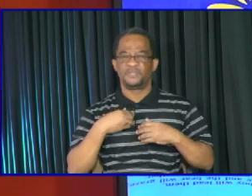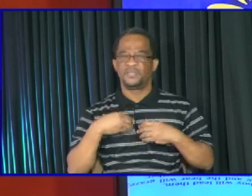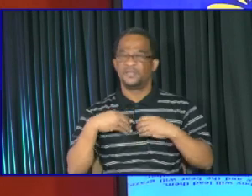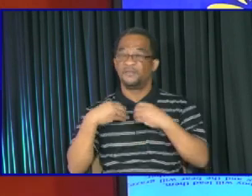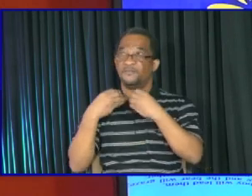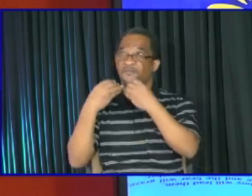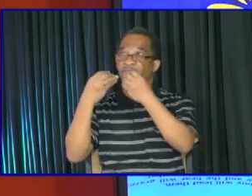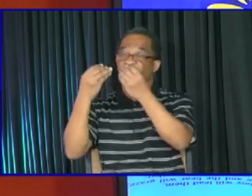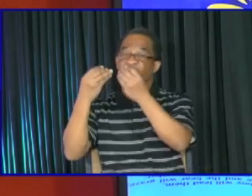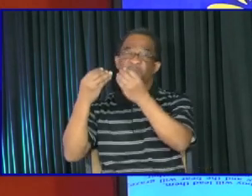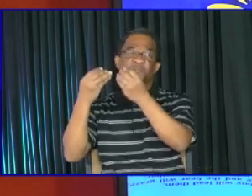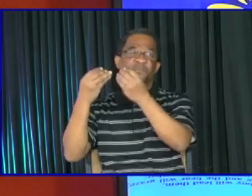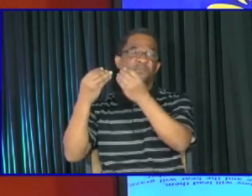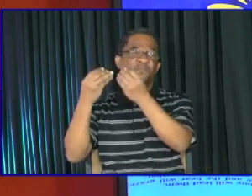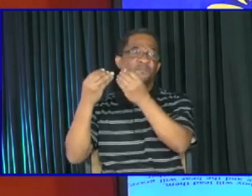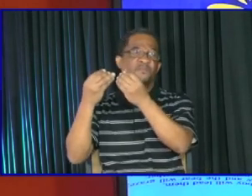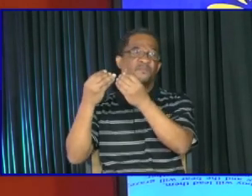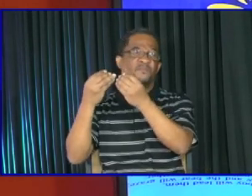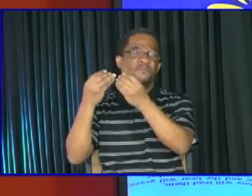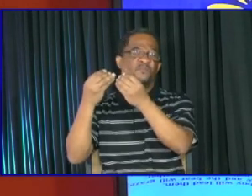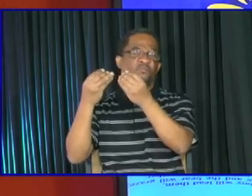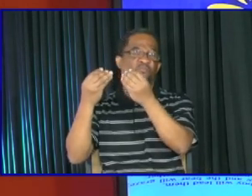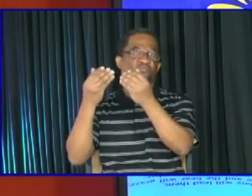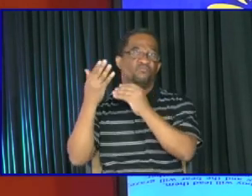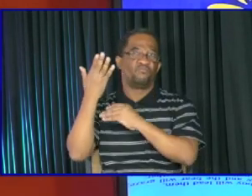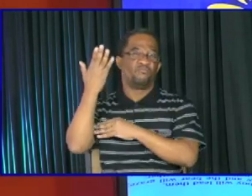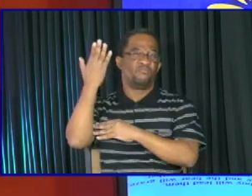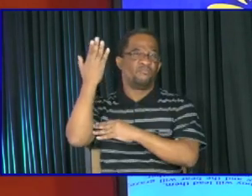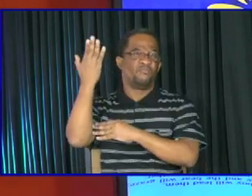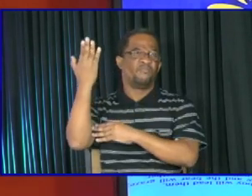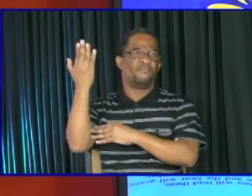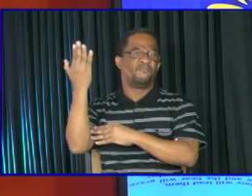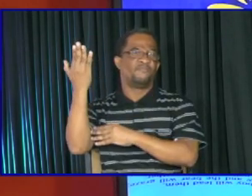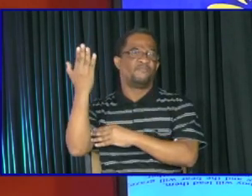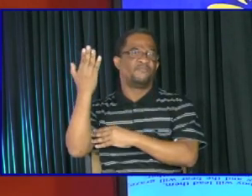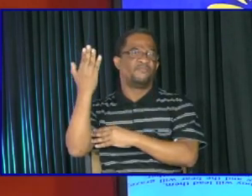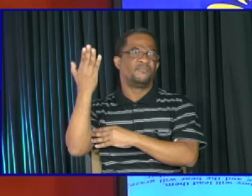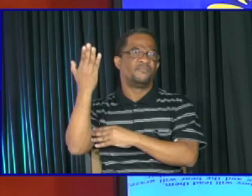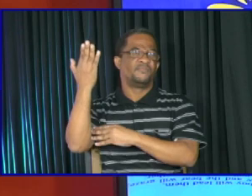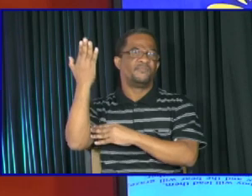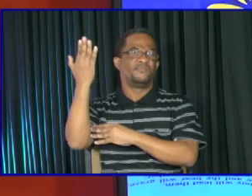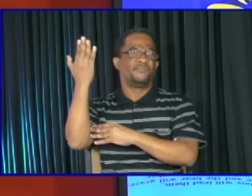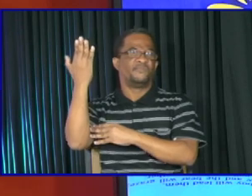shed, that thou might